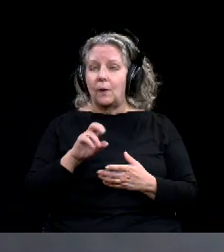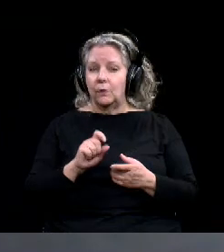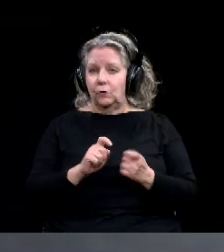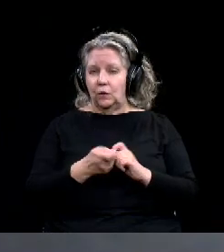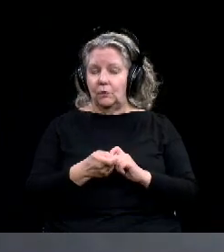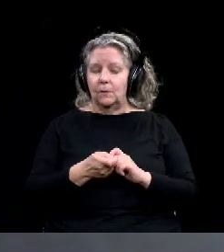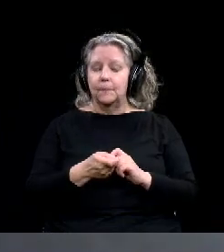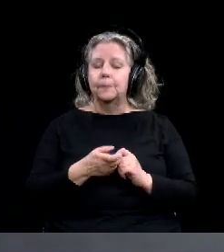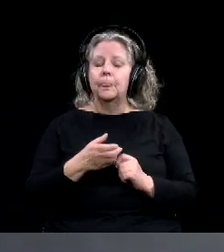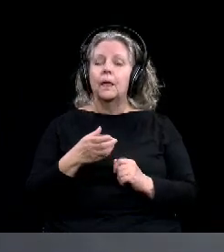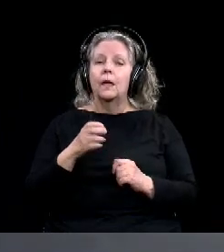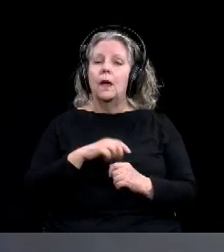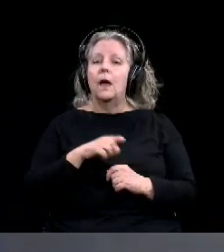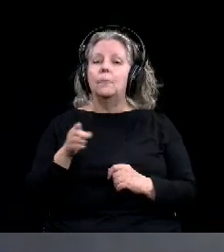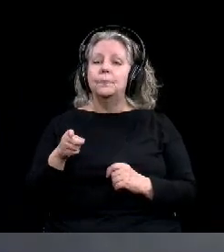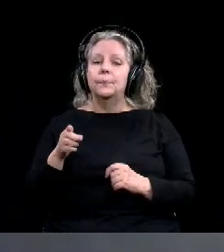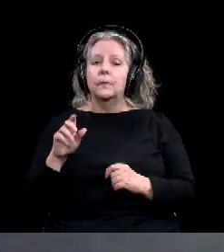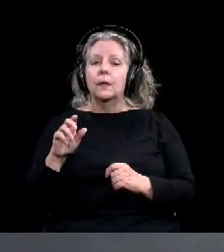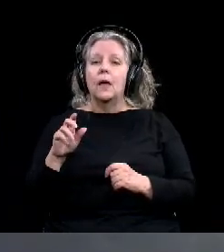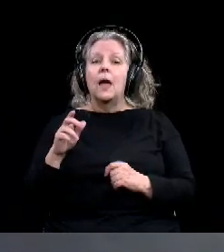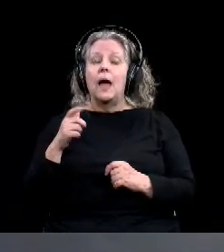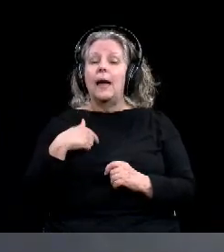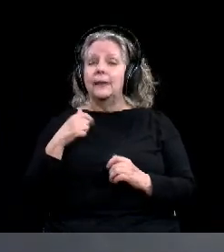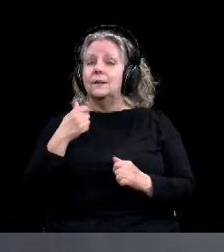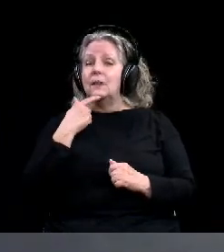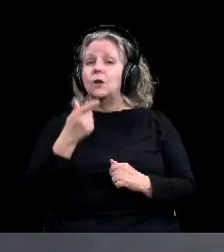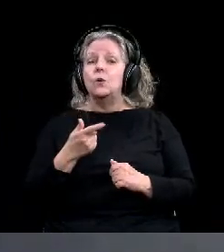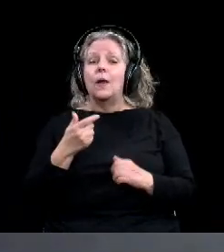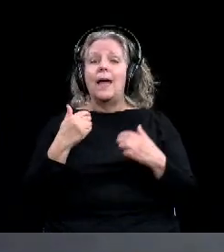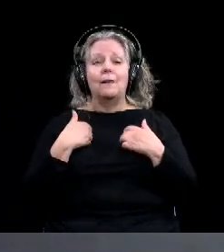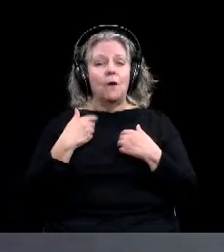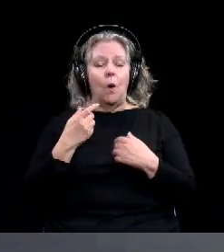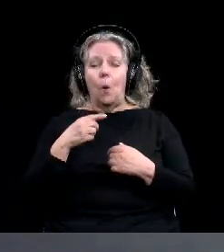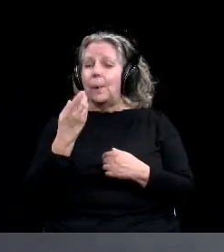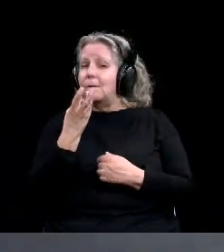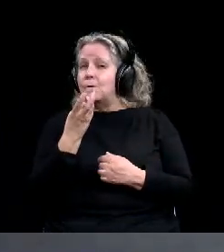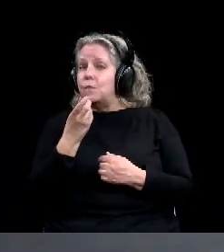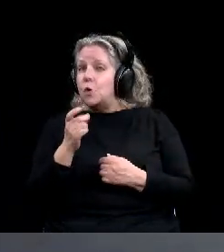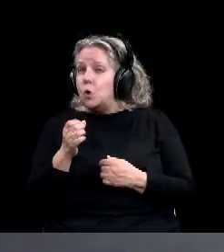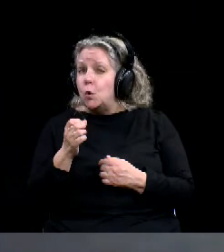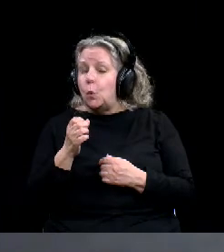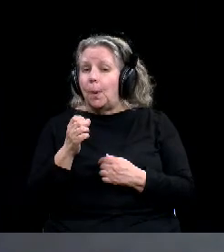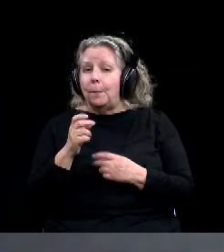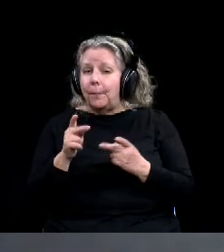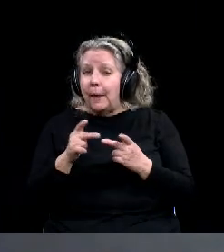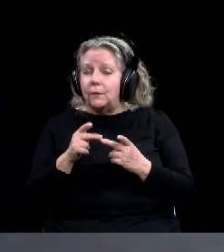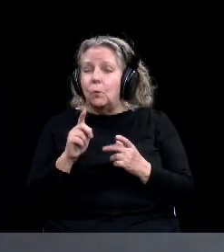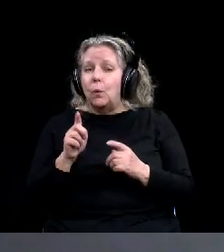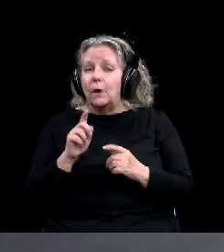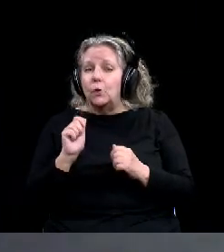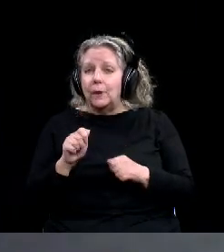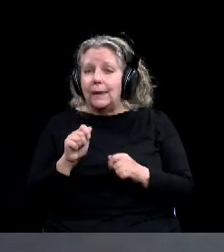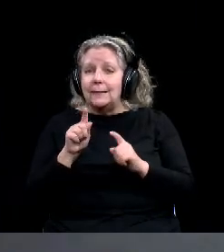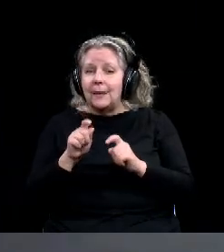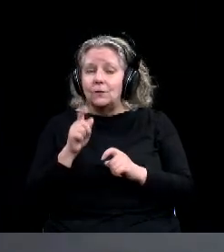limited sites where the genetic testing can be done and variants can be done. So the only site we have in the local nearby facility is in